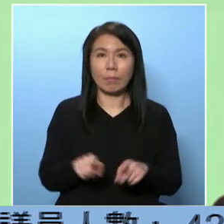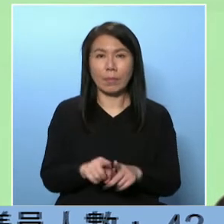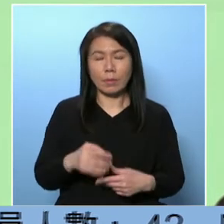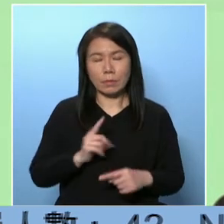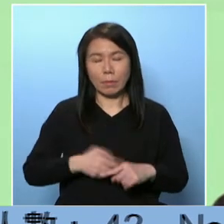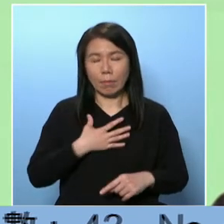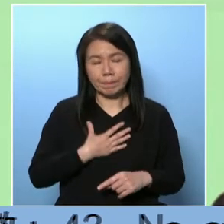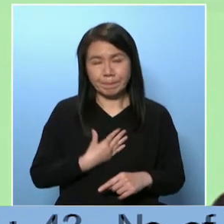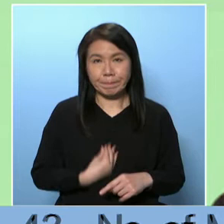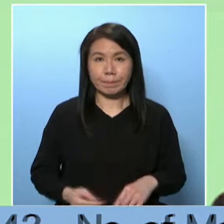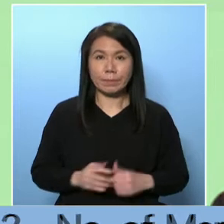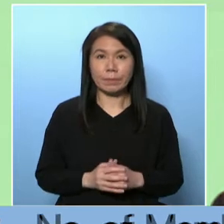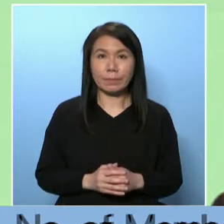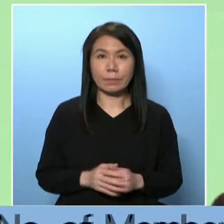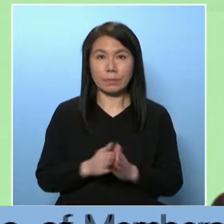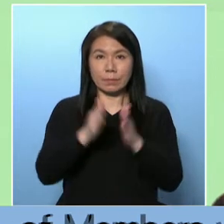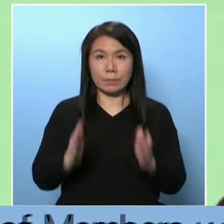the elderly.